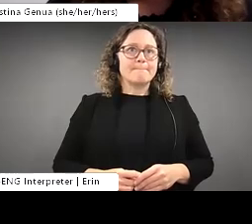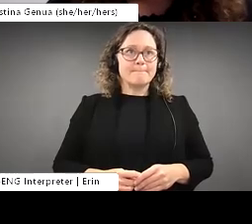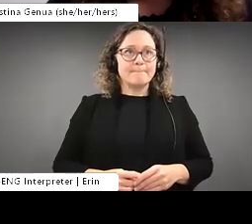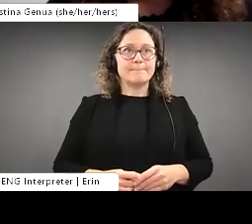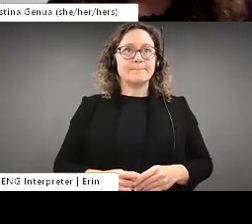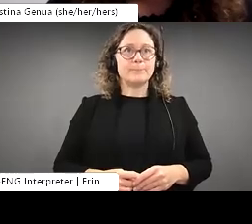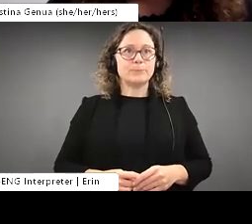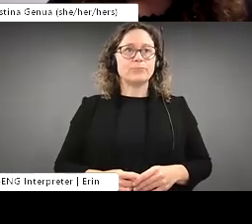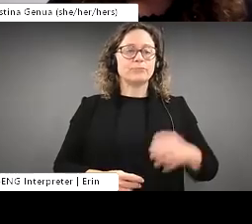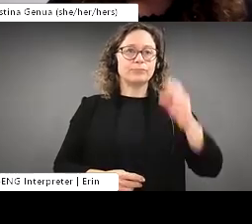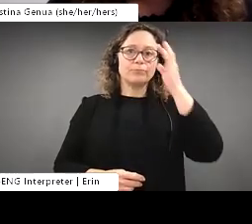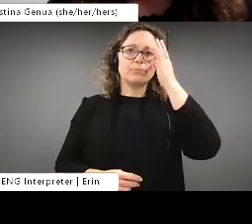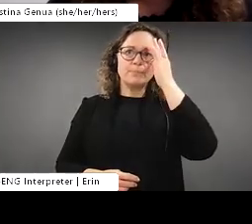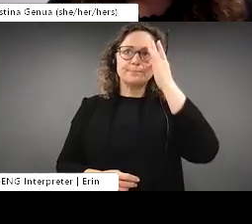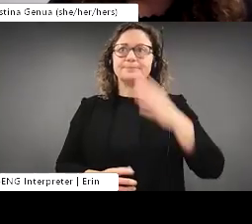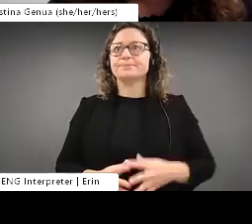So